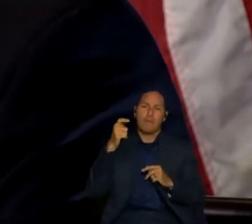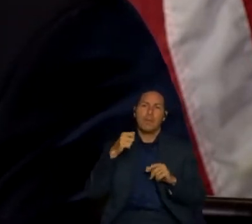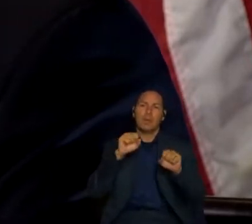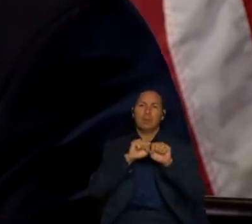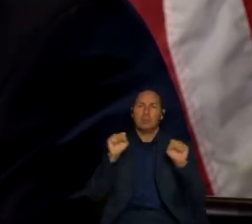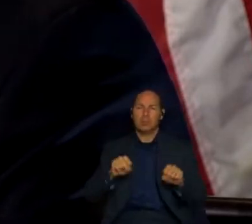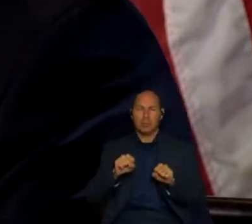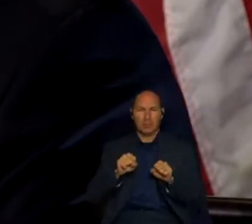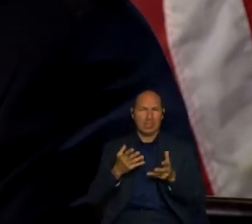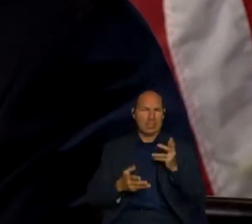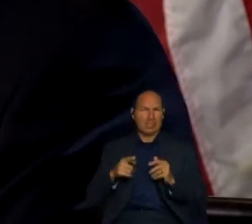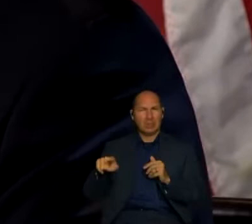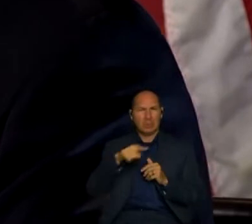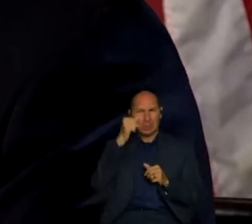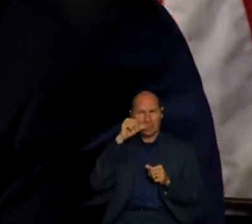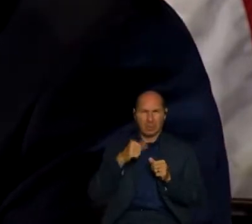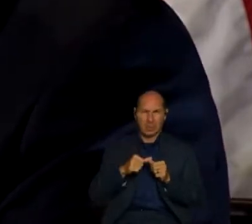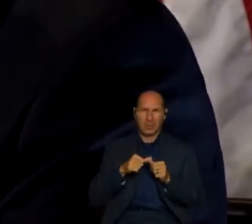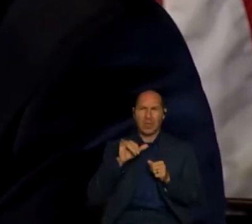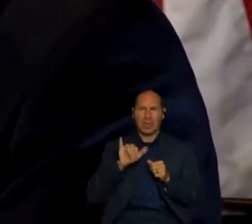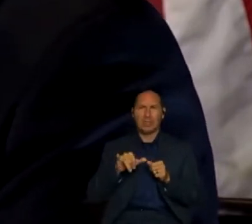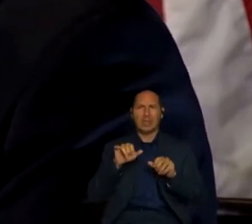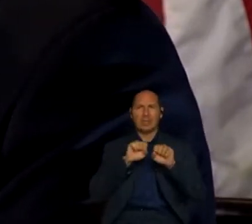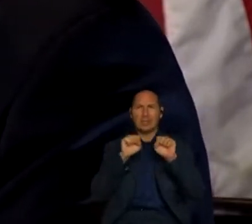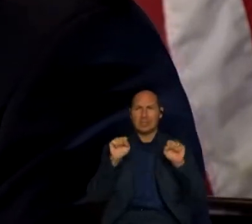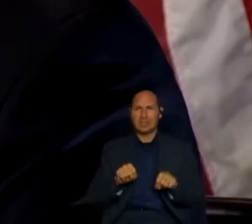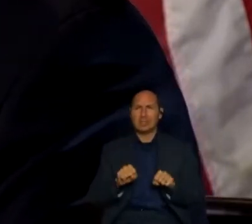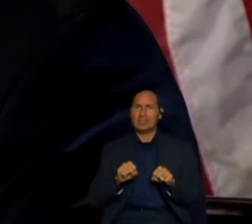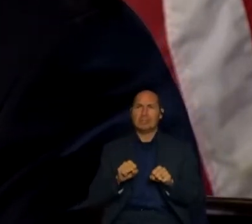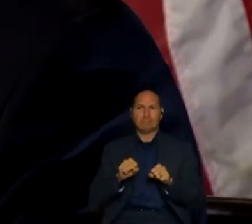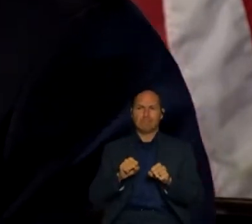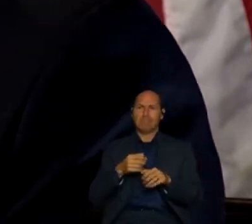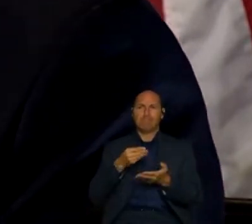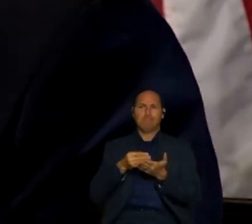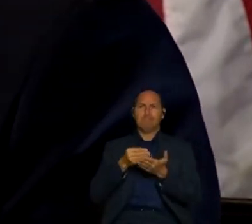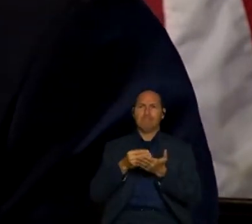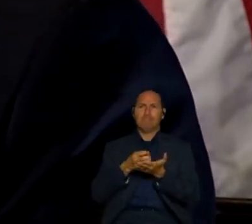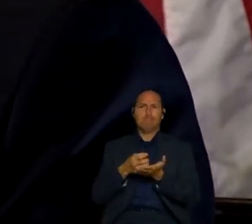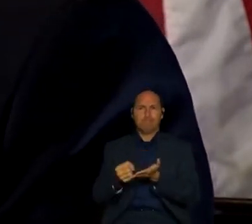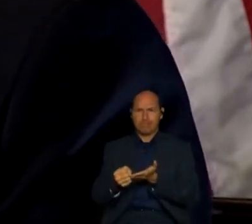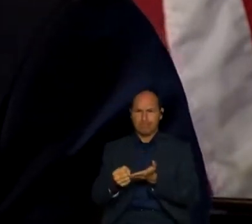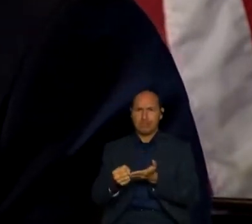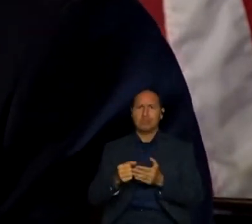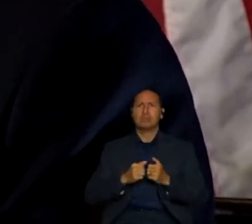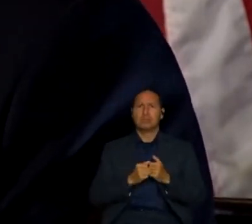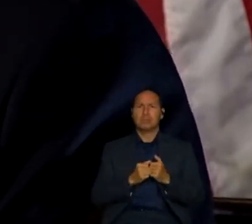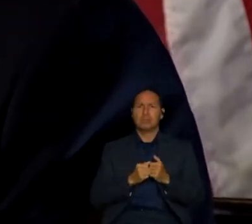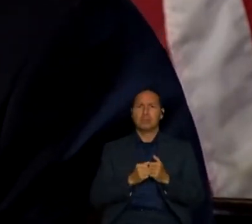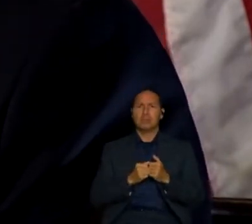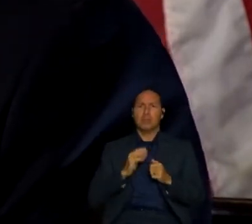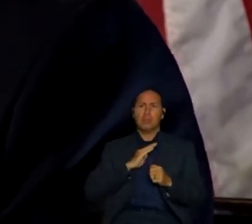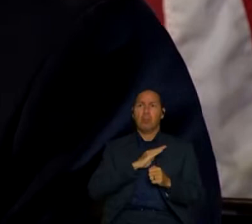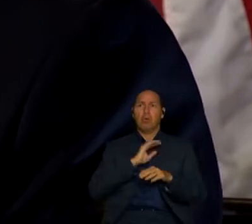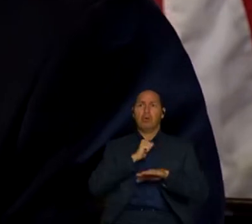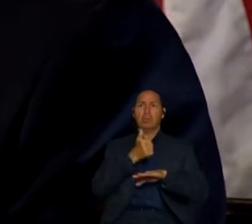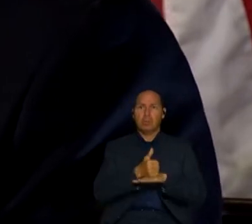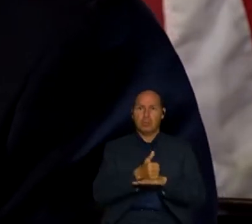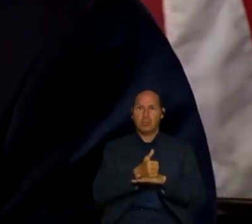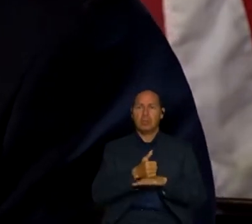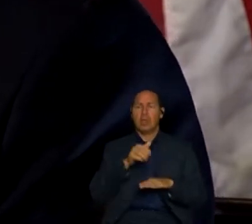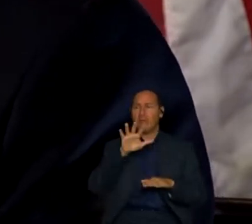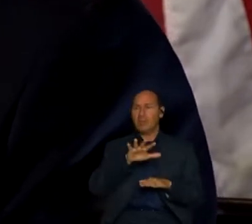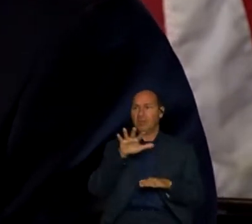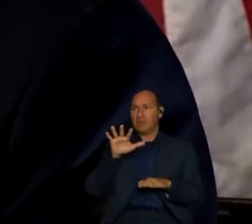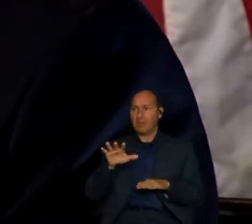pension system was almost completely depleted when the Oversight Board was created. There were